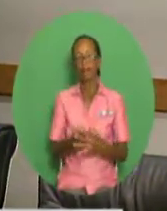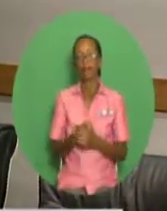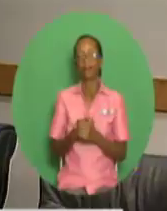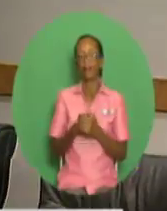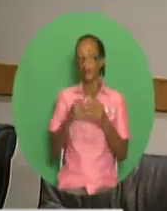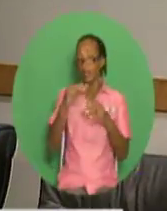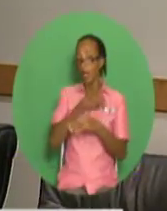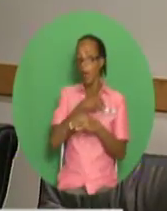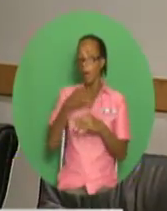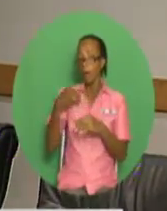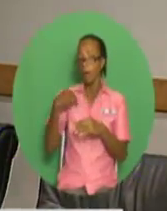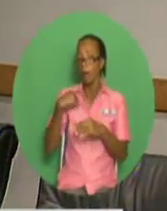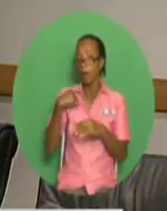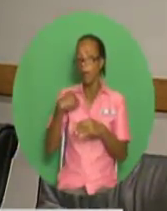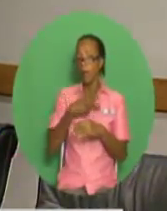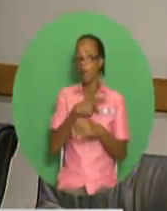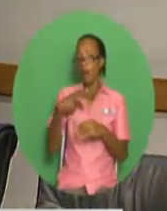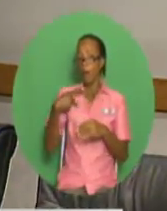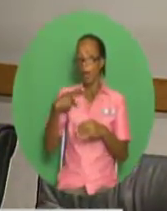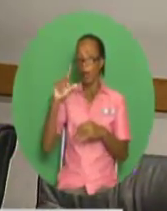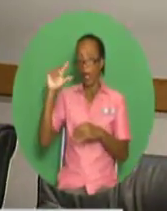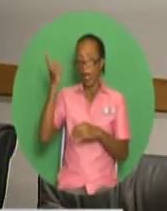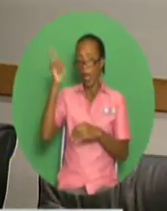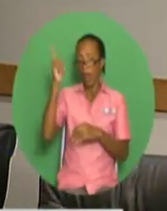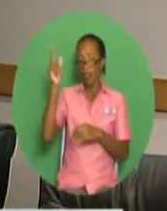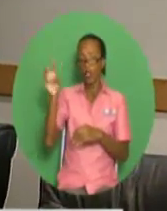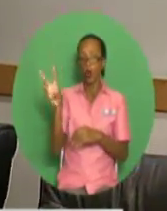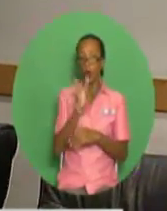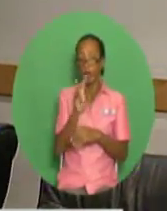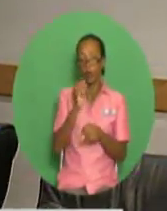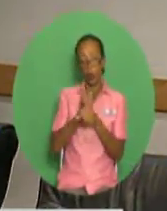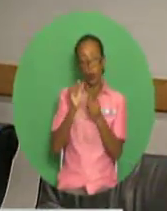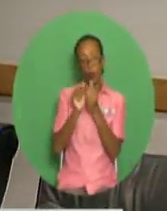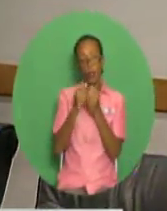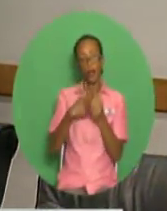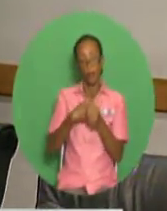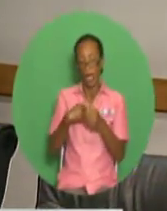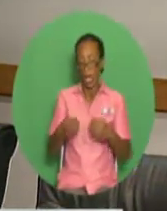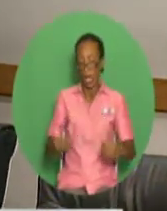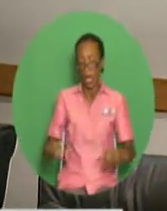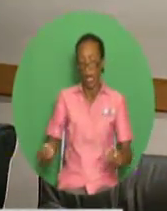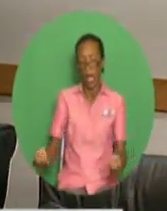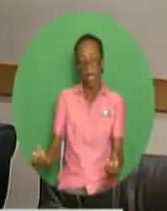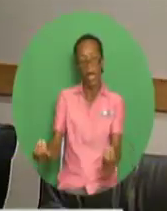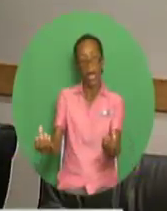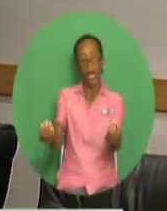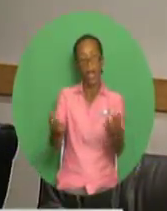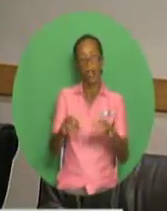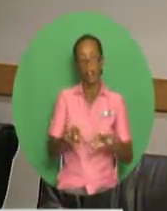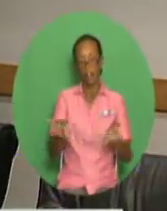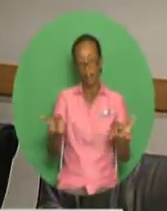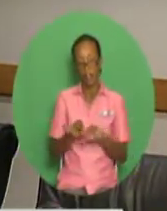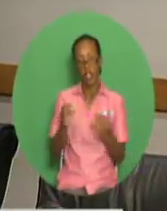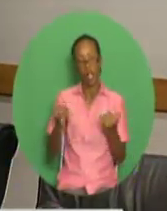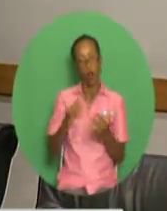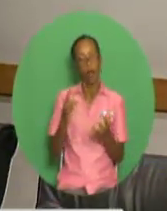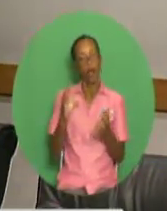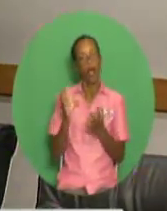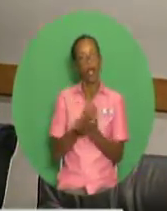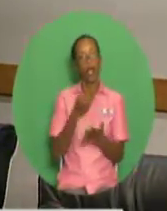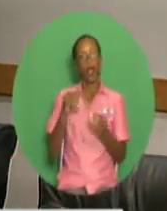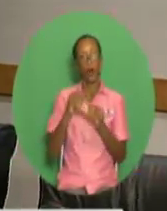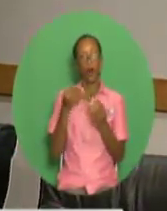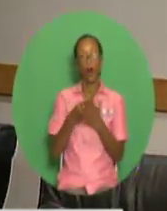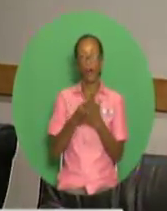of Parliament for Laventille West, when he was the Minister of Public Utility, worked with me with that project to light the Hazy Crawford training field, and now we're getting double the revenue with regards